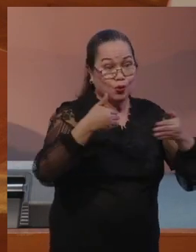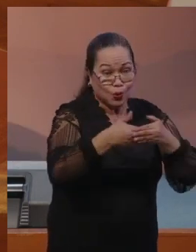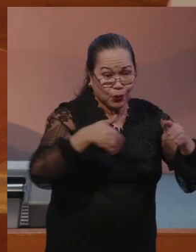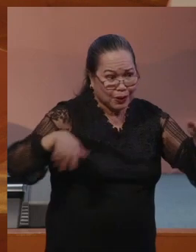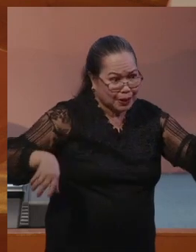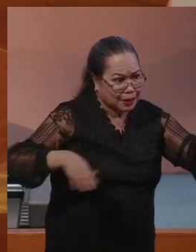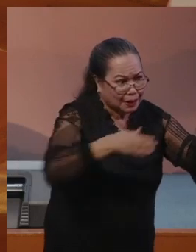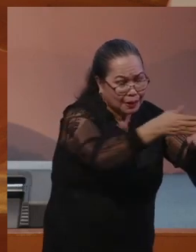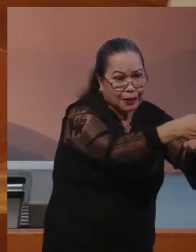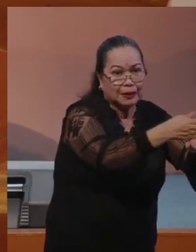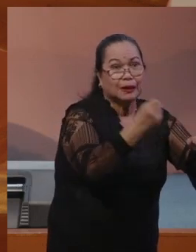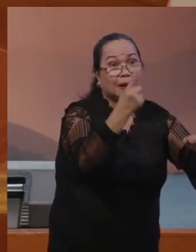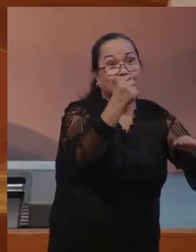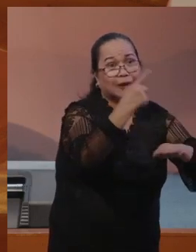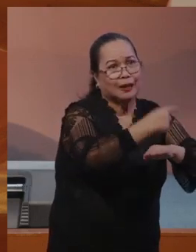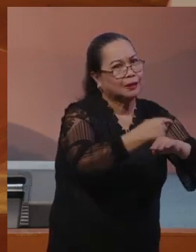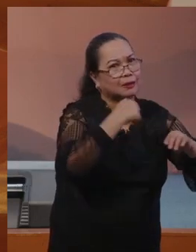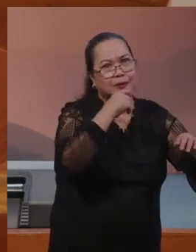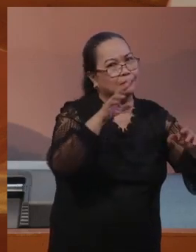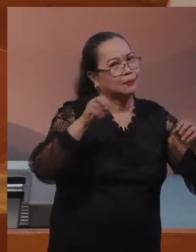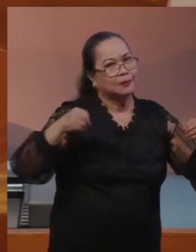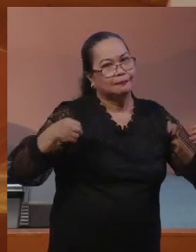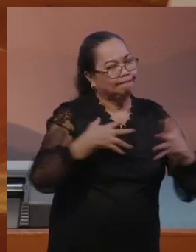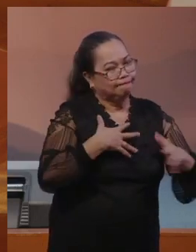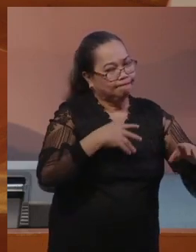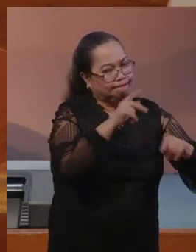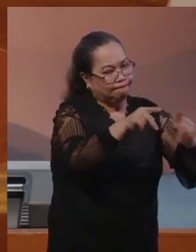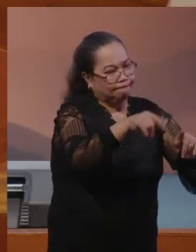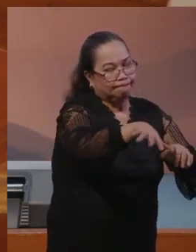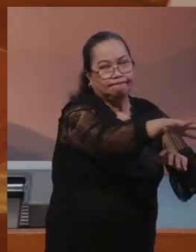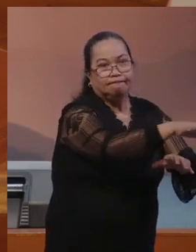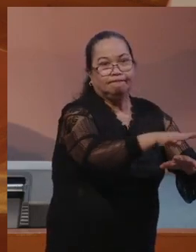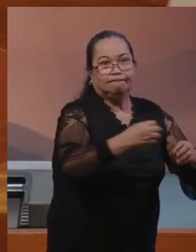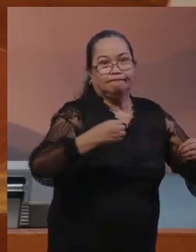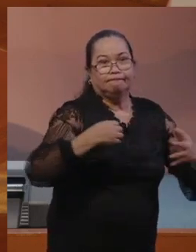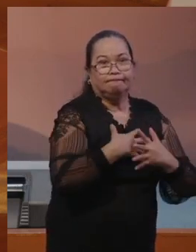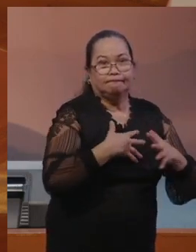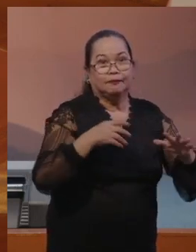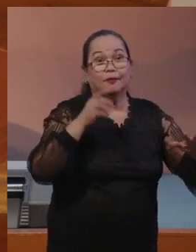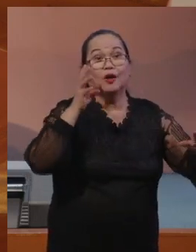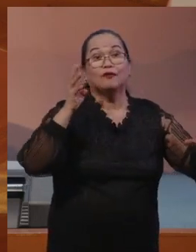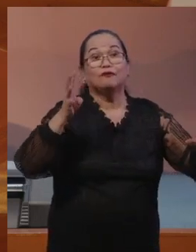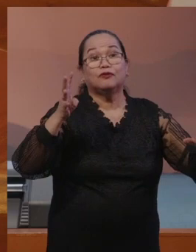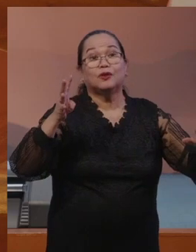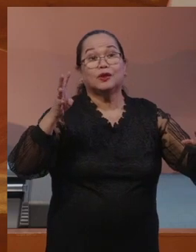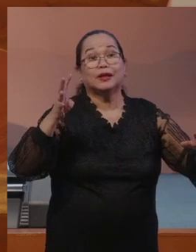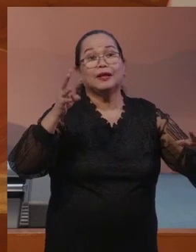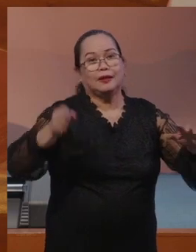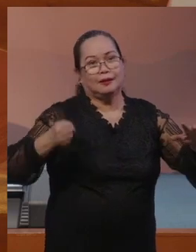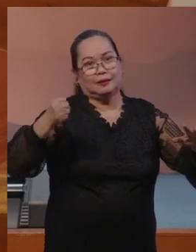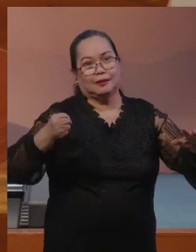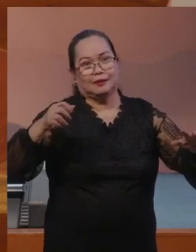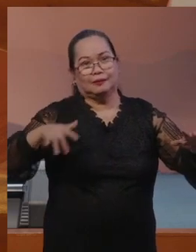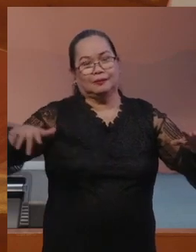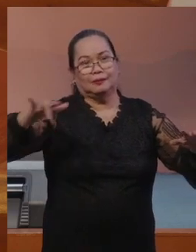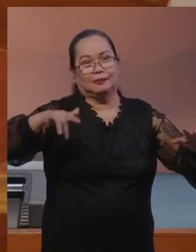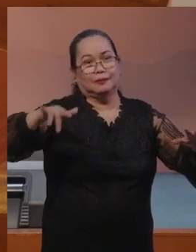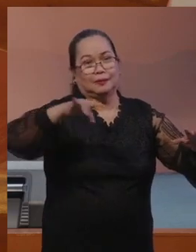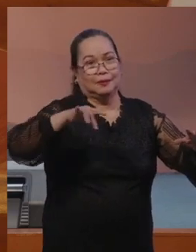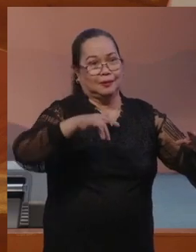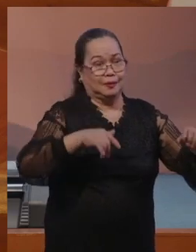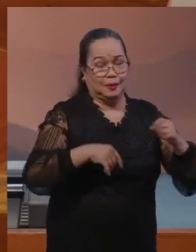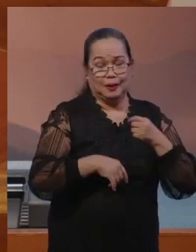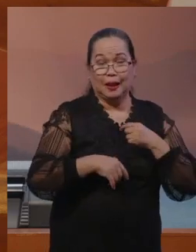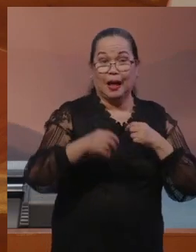I will put the fear in the hearts of the people. Ngayon, kino-confirm ni Rahab, natatakot kami sa